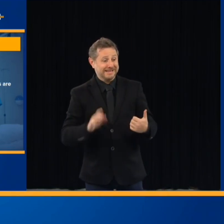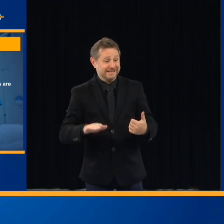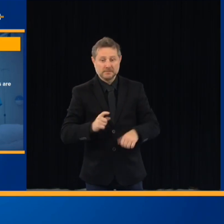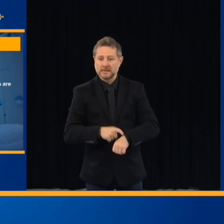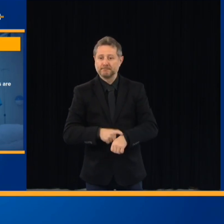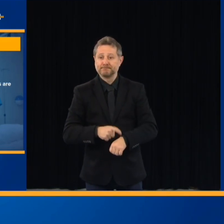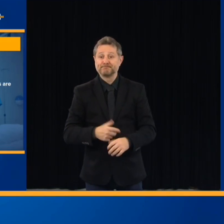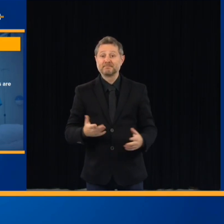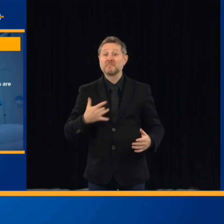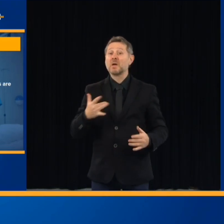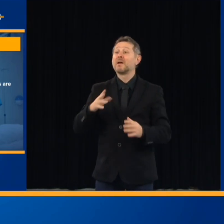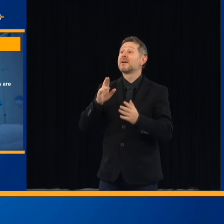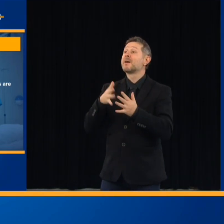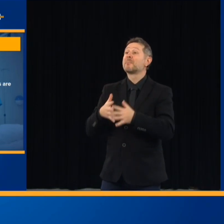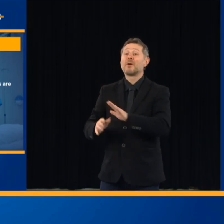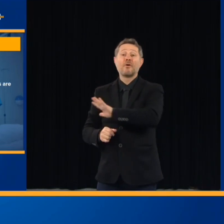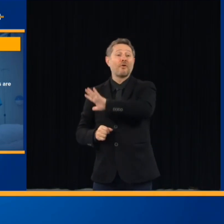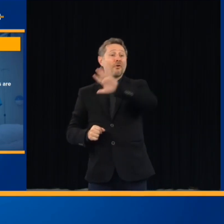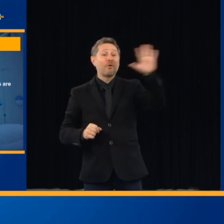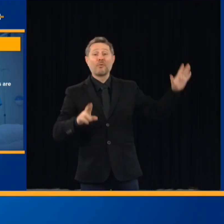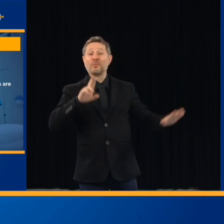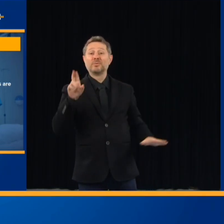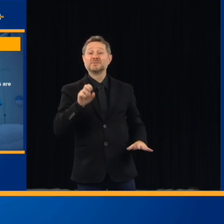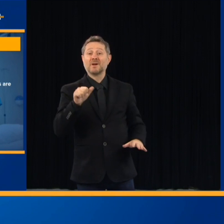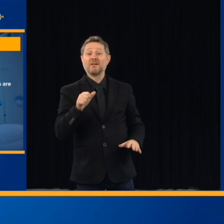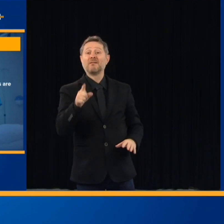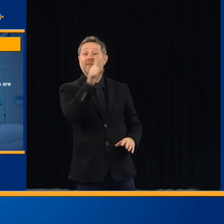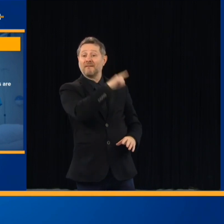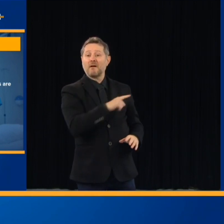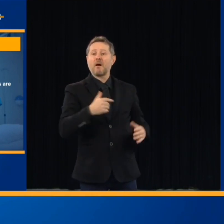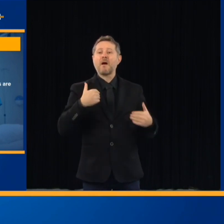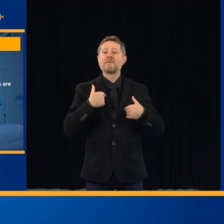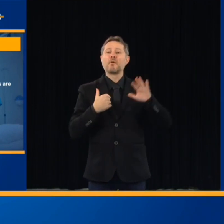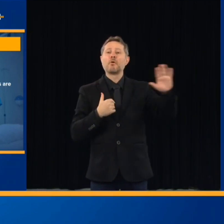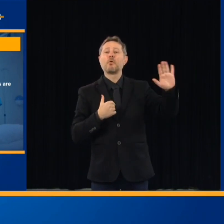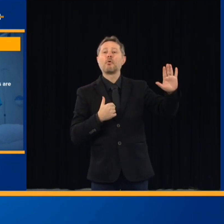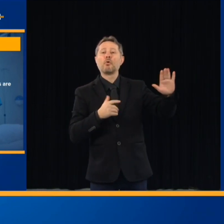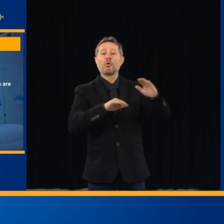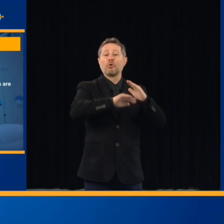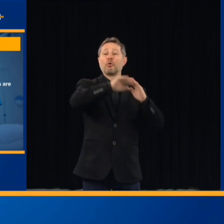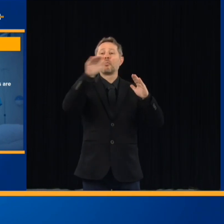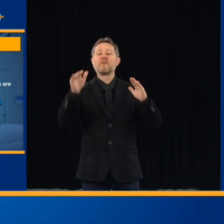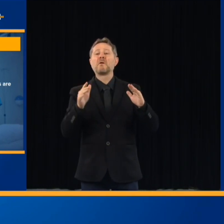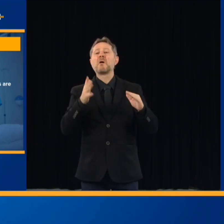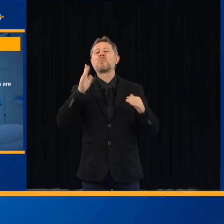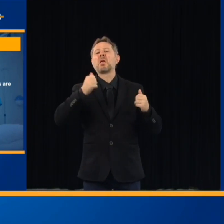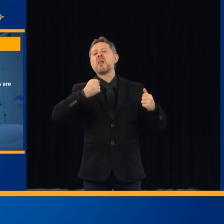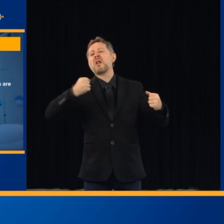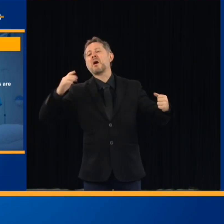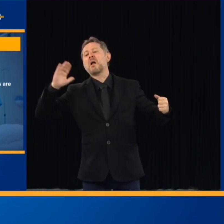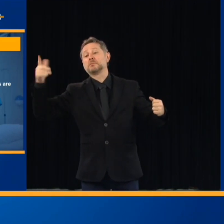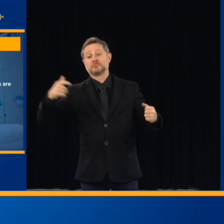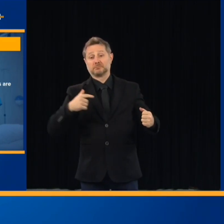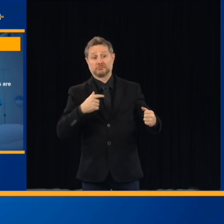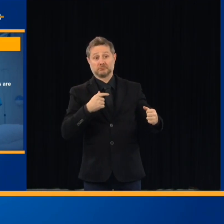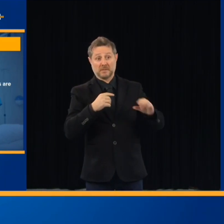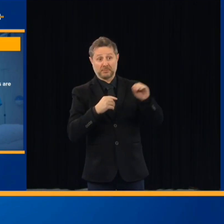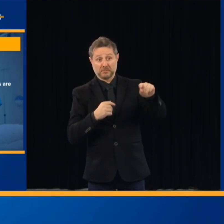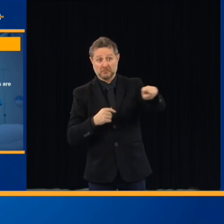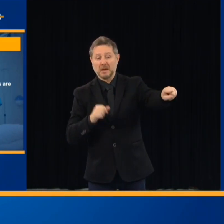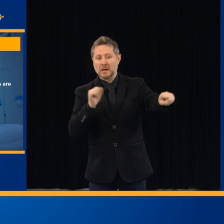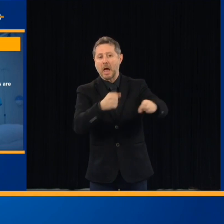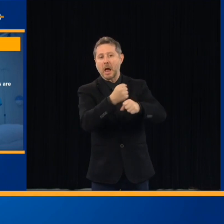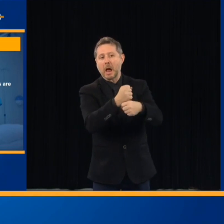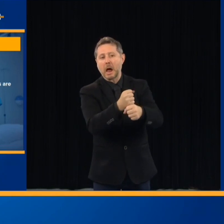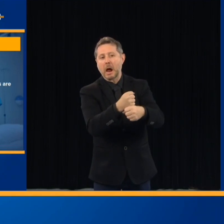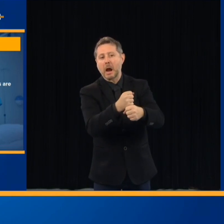Nationwide, parts of the country that have a later curve, yes. If you give a company 2 months, 3 months,